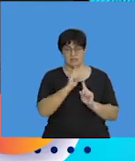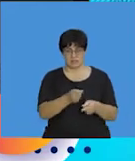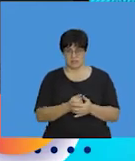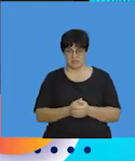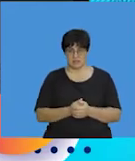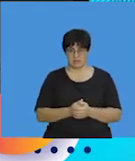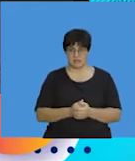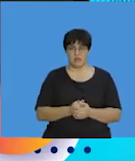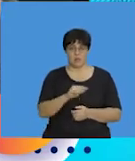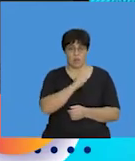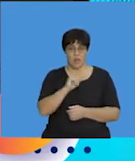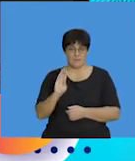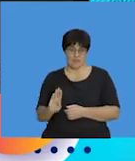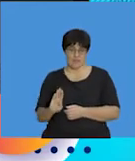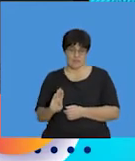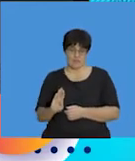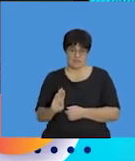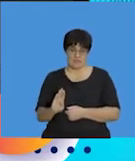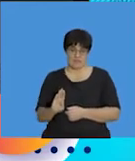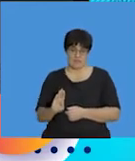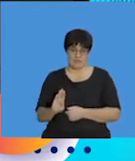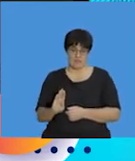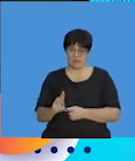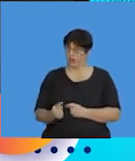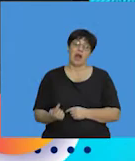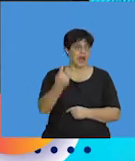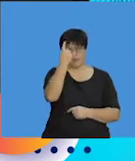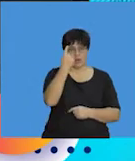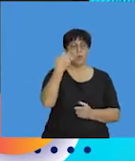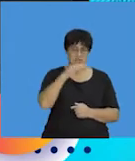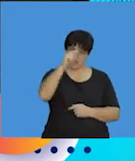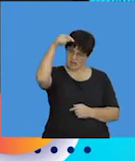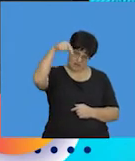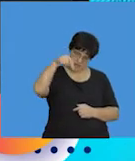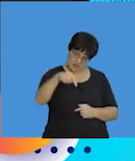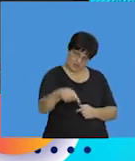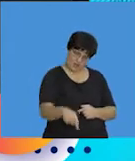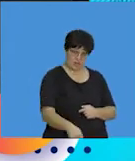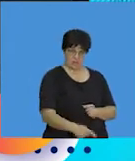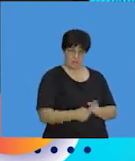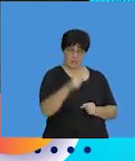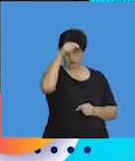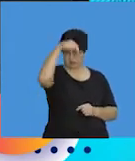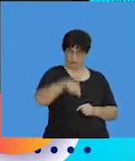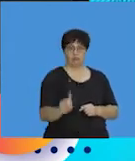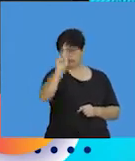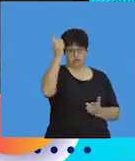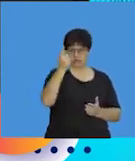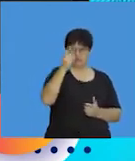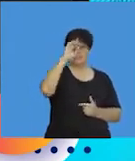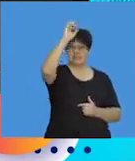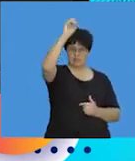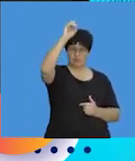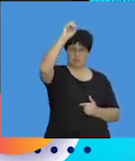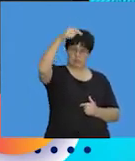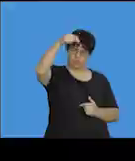positive answer because at B, there's no way it's going up. It's still going down. So I know it